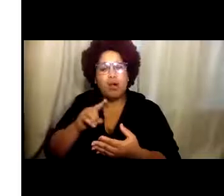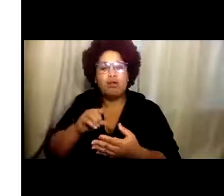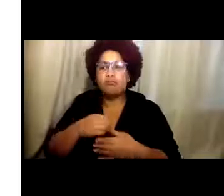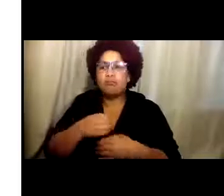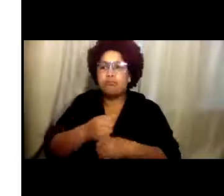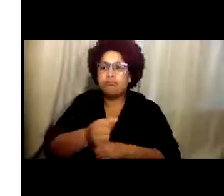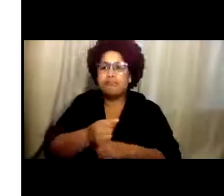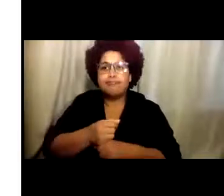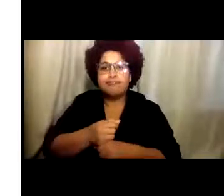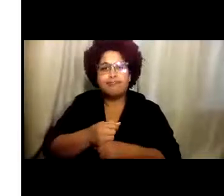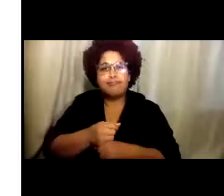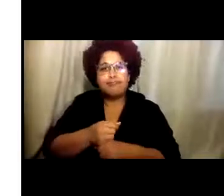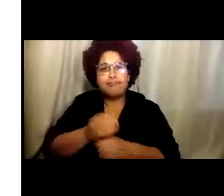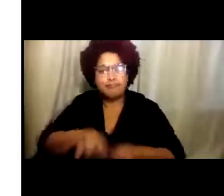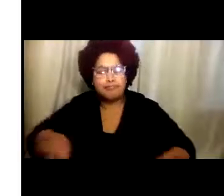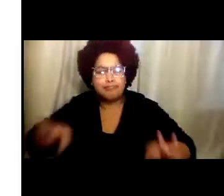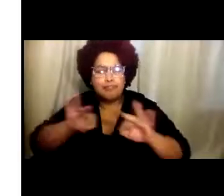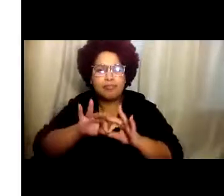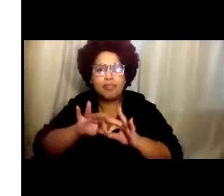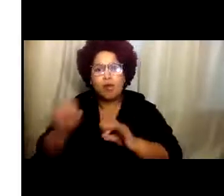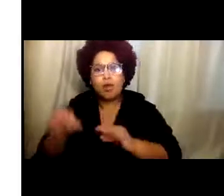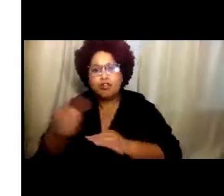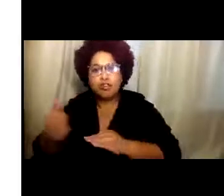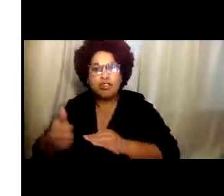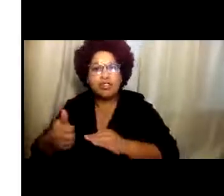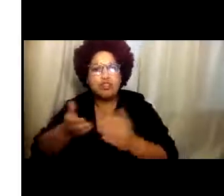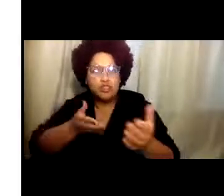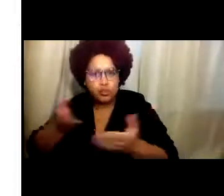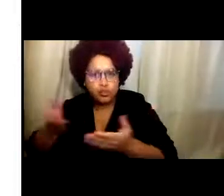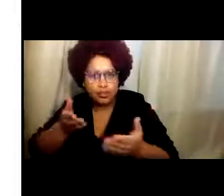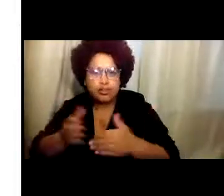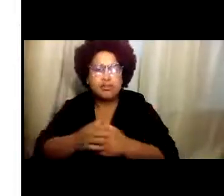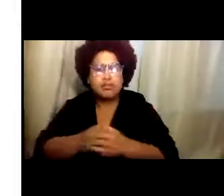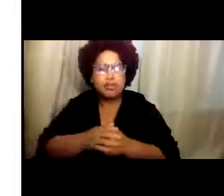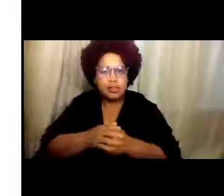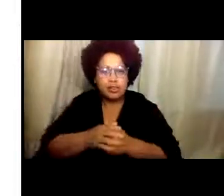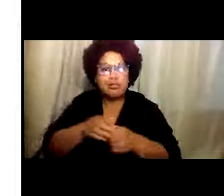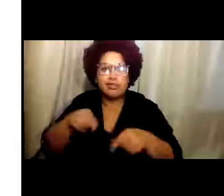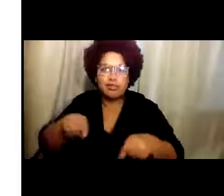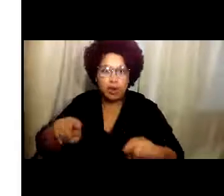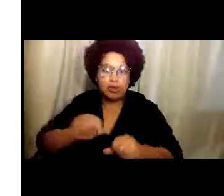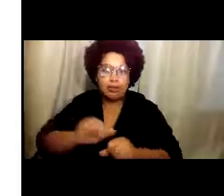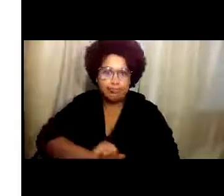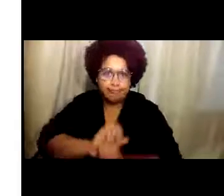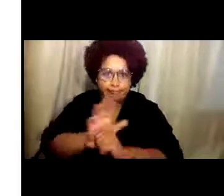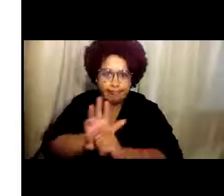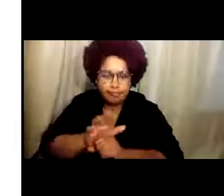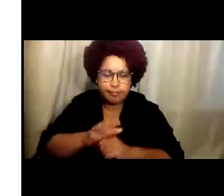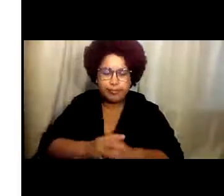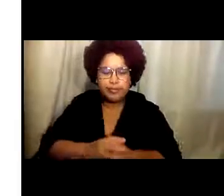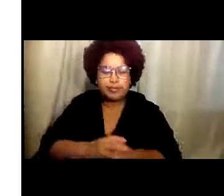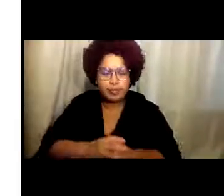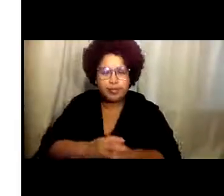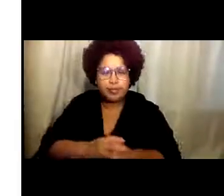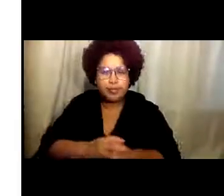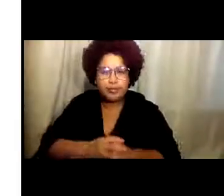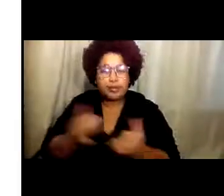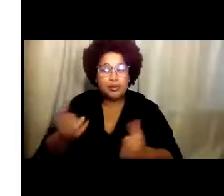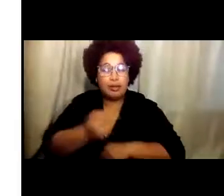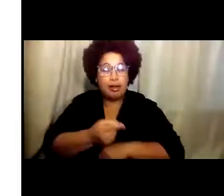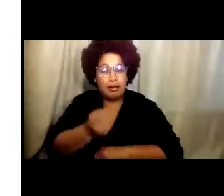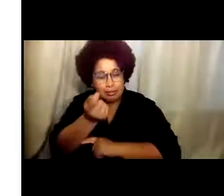and important alternative services as we work through the pandemic. And today's webinar is a little different. We're not